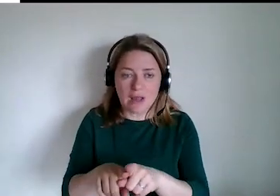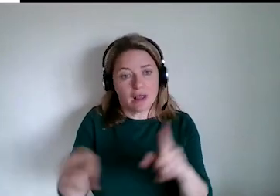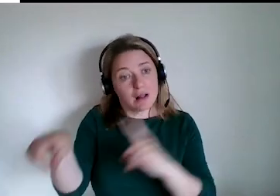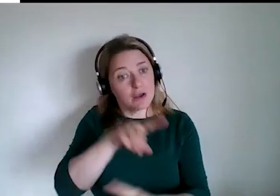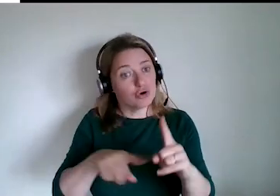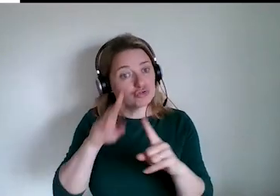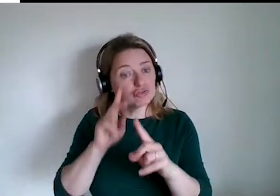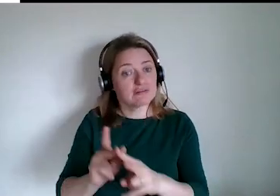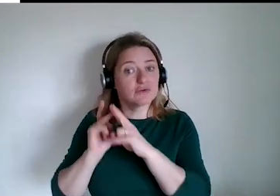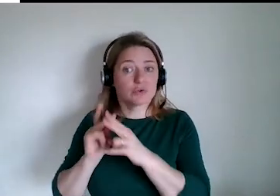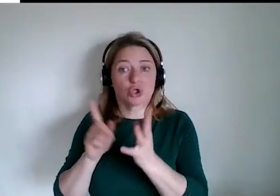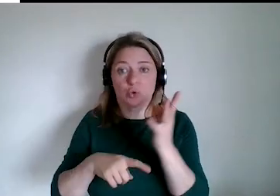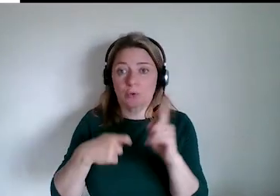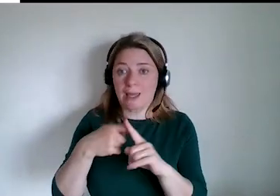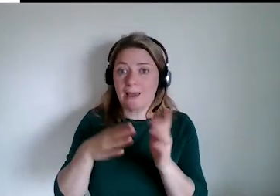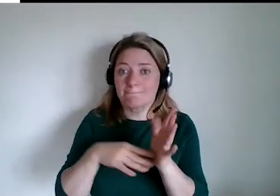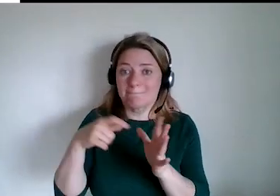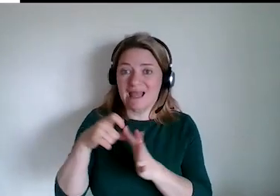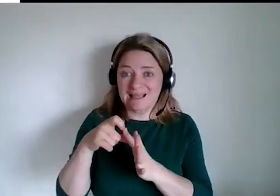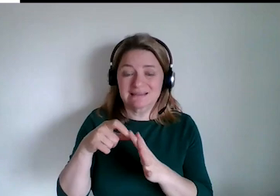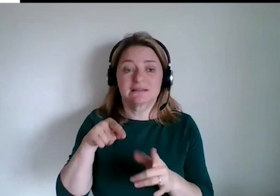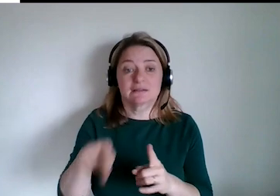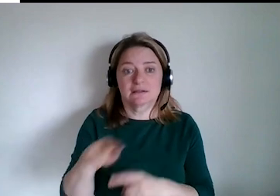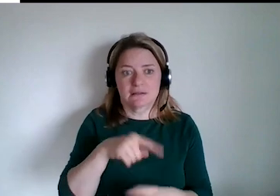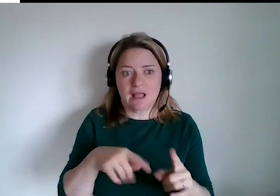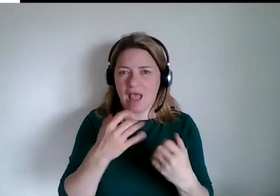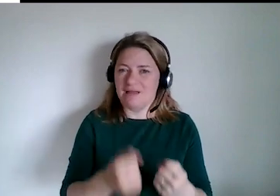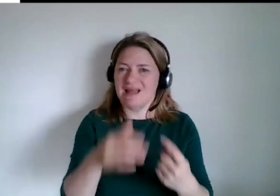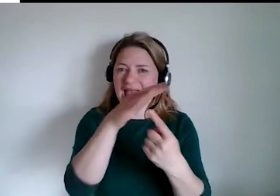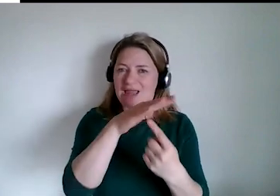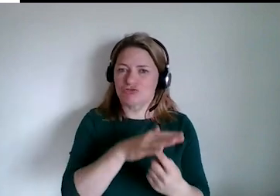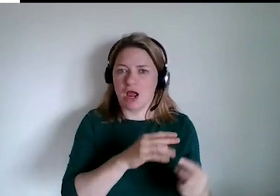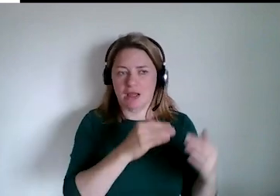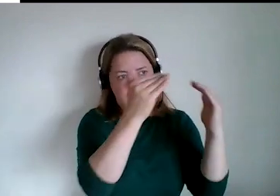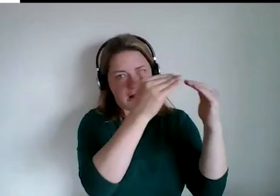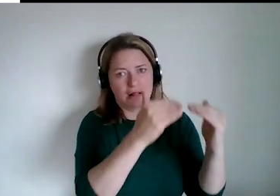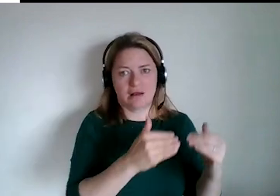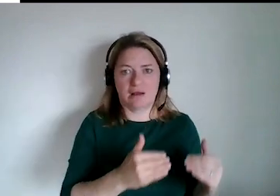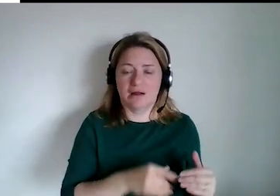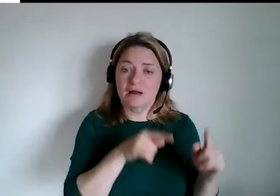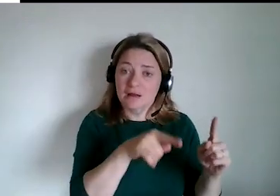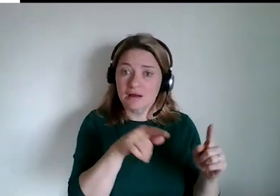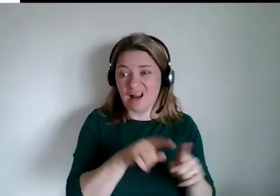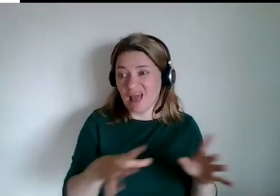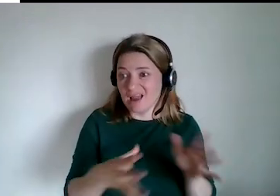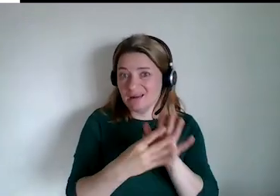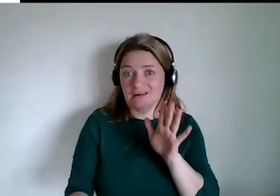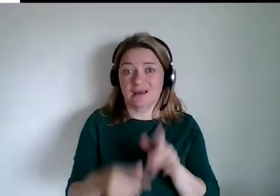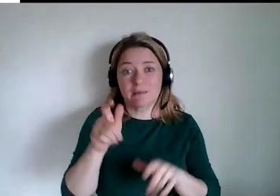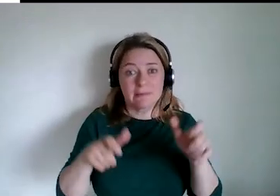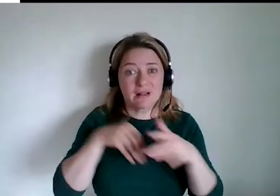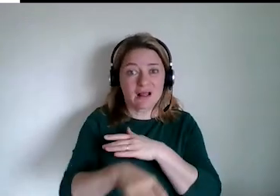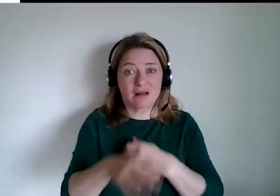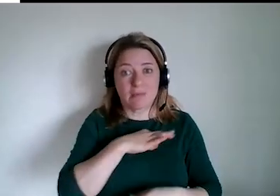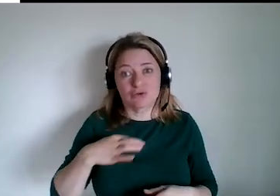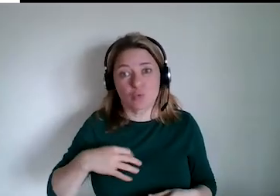people have what we call like hierarchical data, for example, people within medical schools or that sort of thing, and they don't think about how they